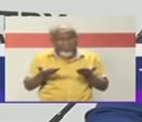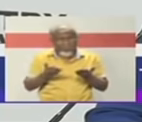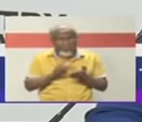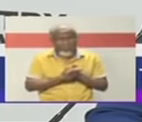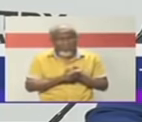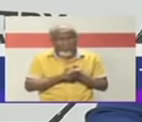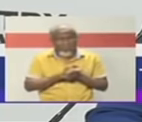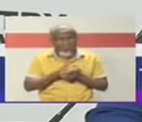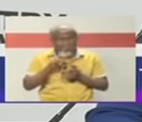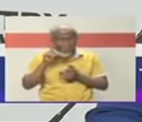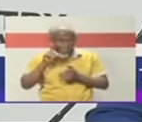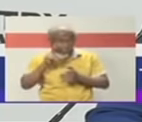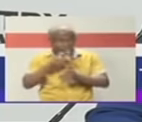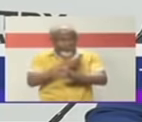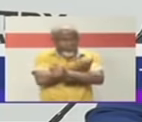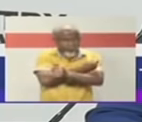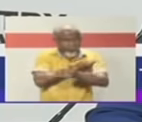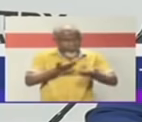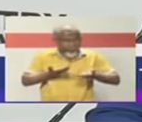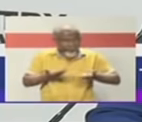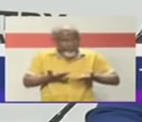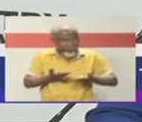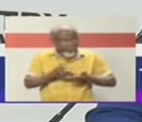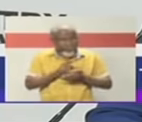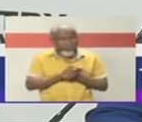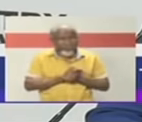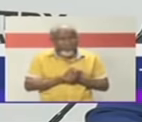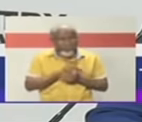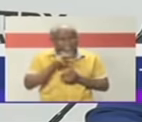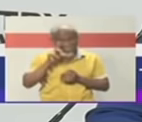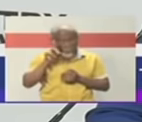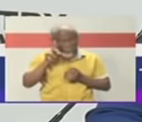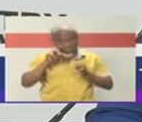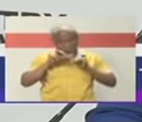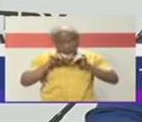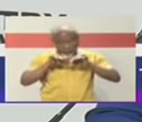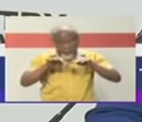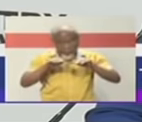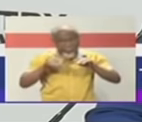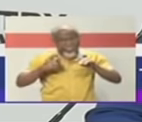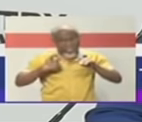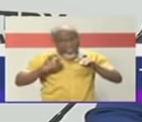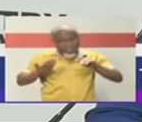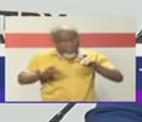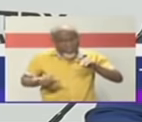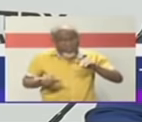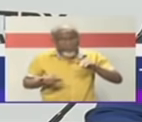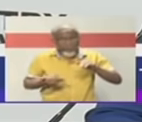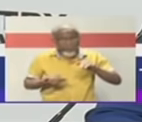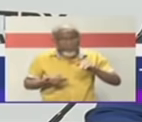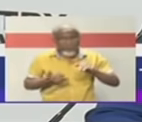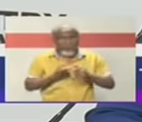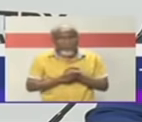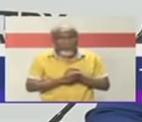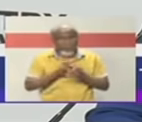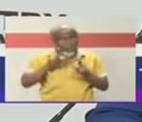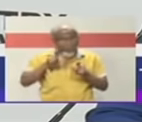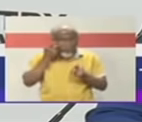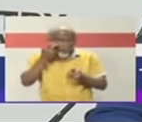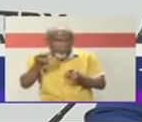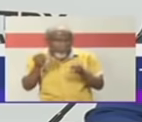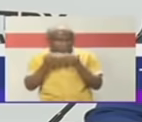We are now seeing an uptick in the number of patients in our hospitals, and also we continue to